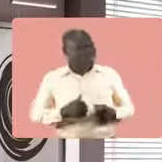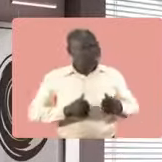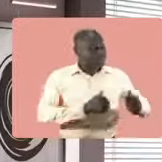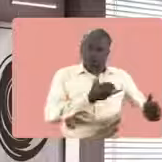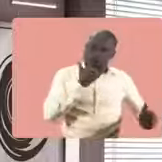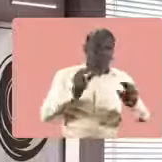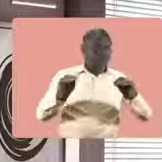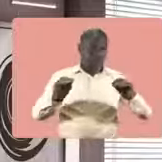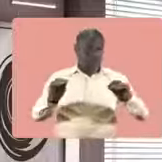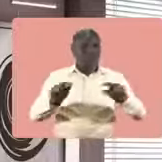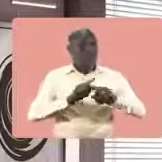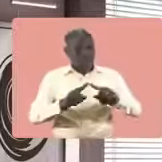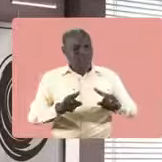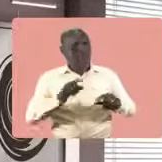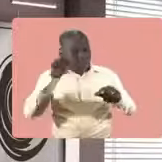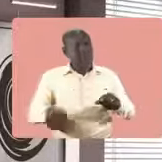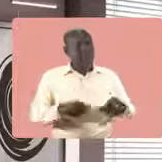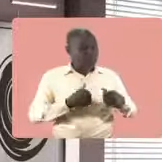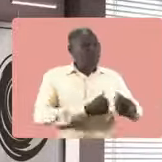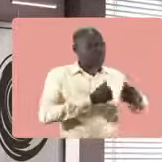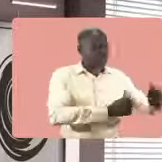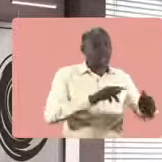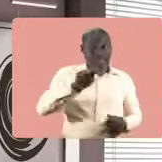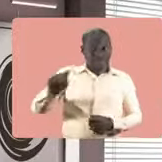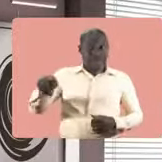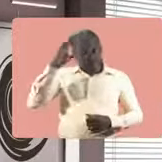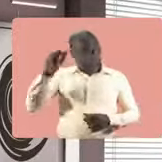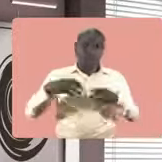Madika kachro e wo medwuma de so se wonye mfomso se wo ye MPP ni.